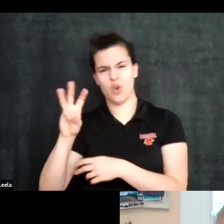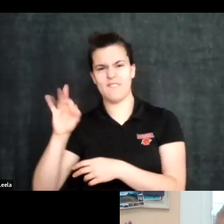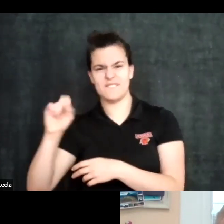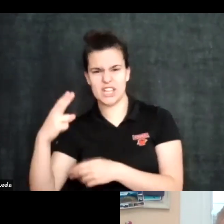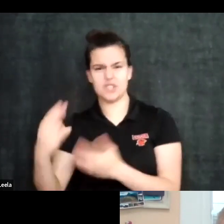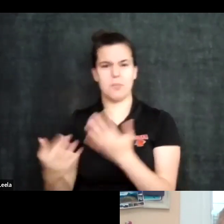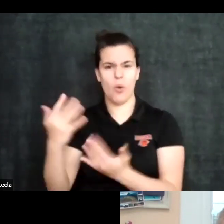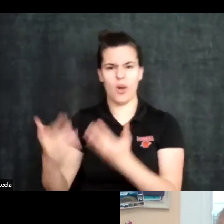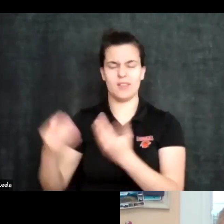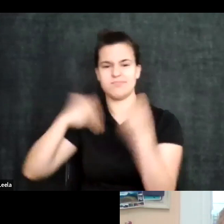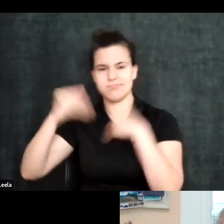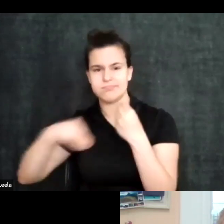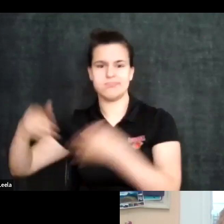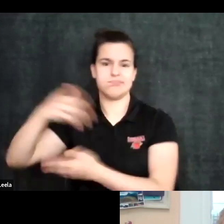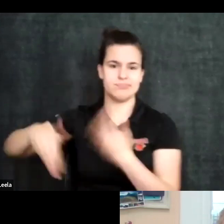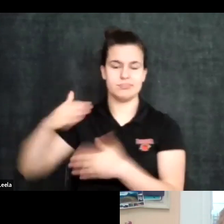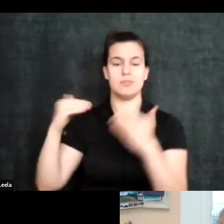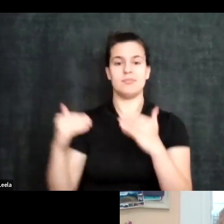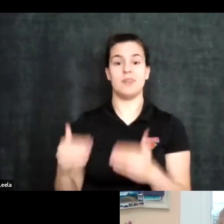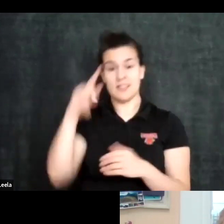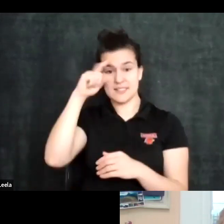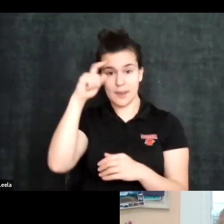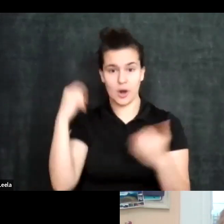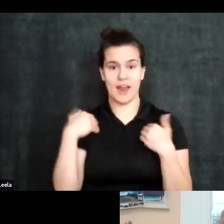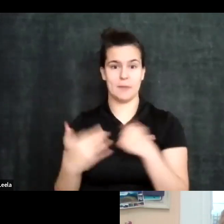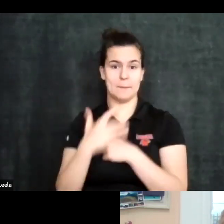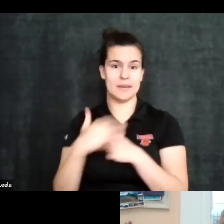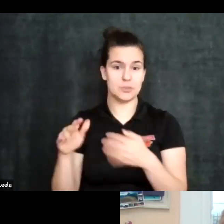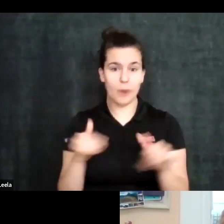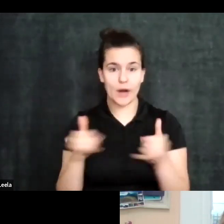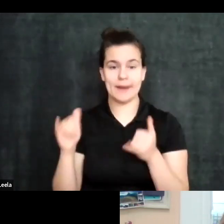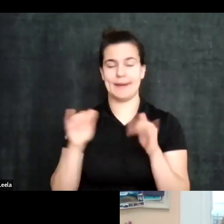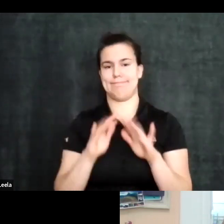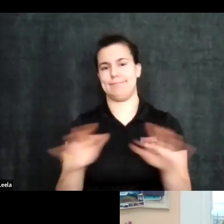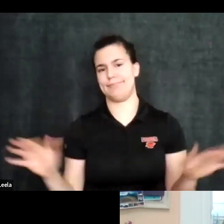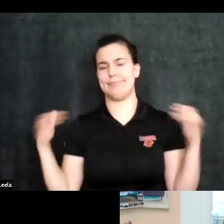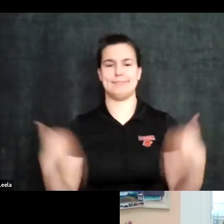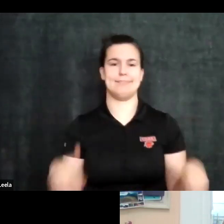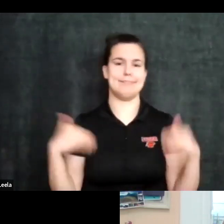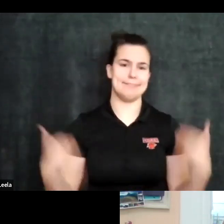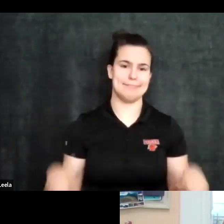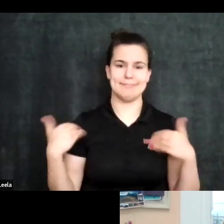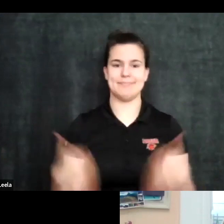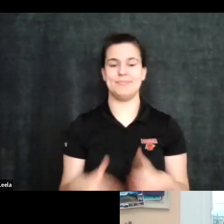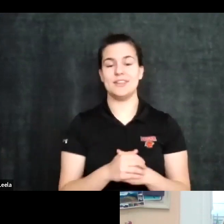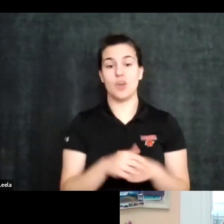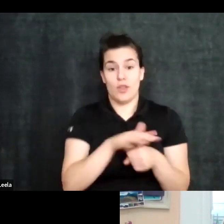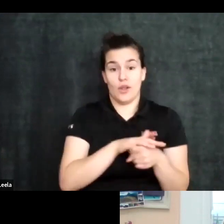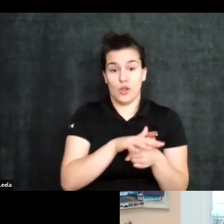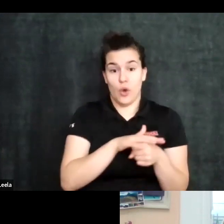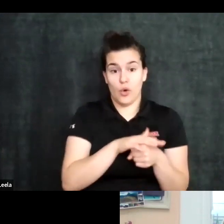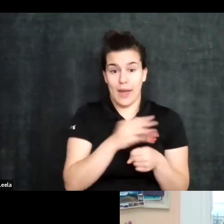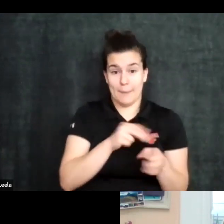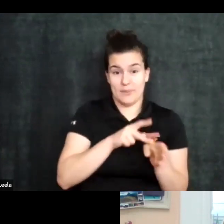And we have, the local professional engineers, we have to thank Dr. Lee for